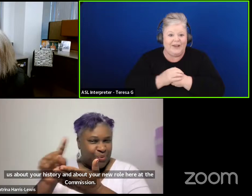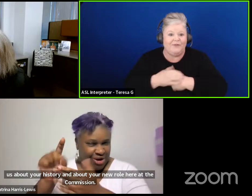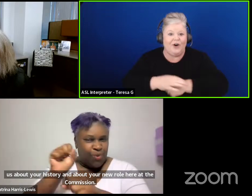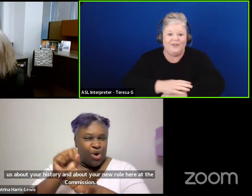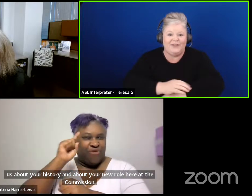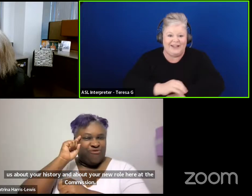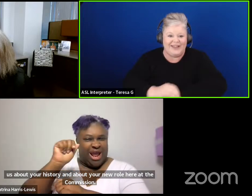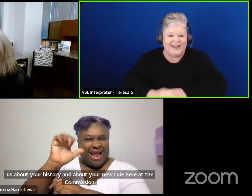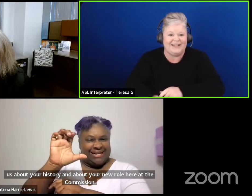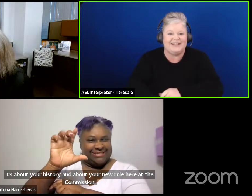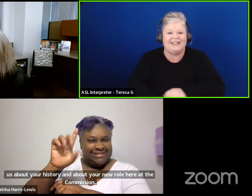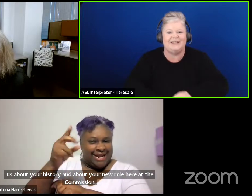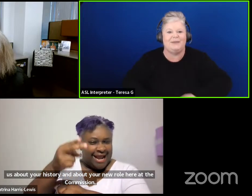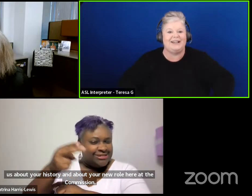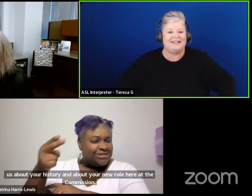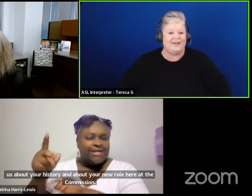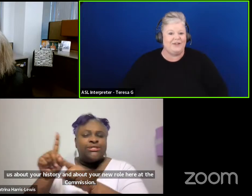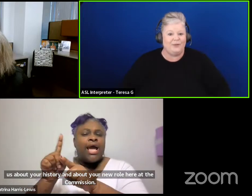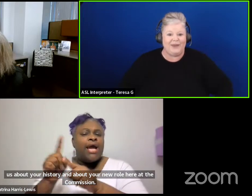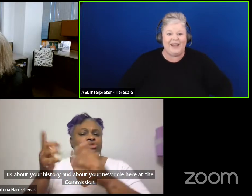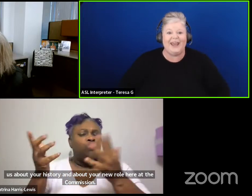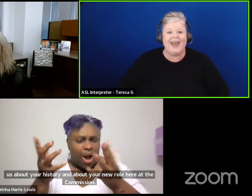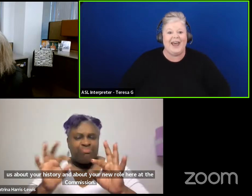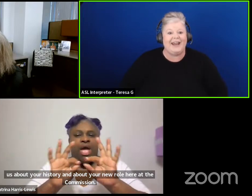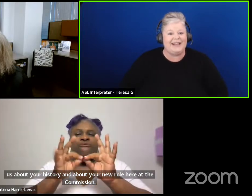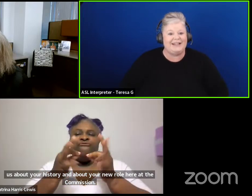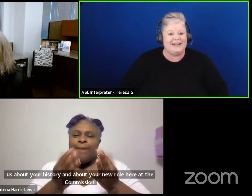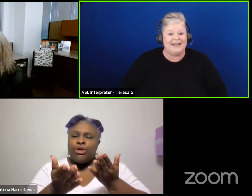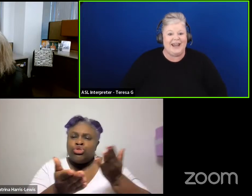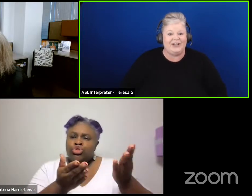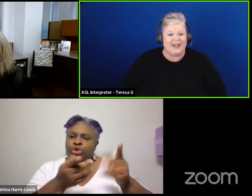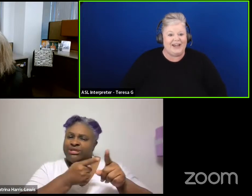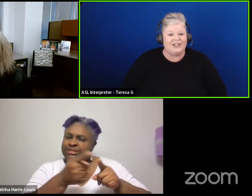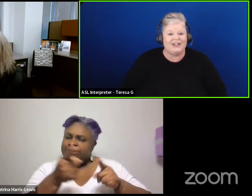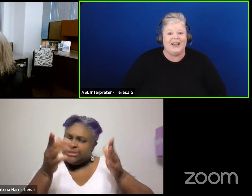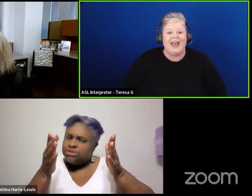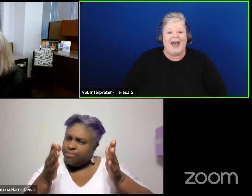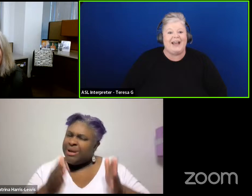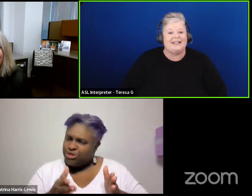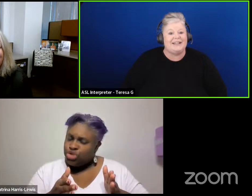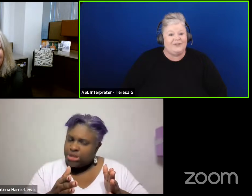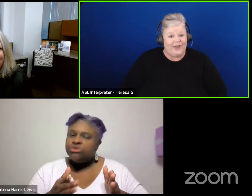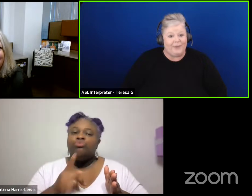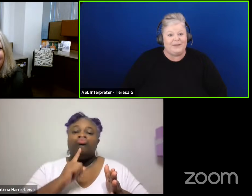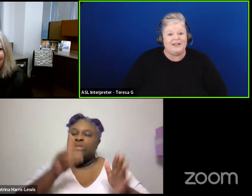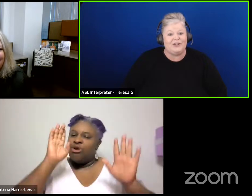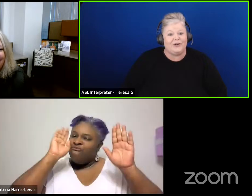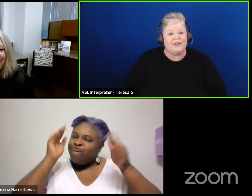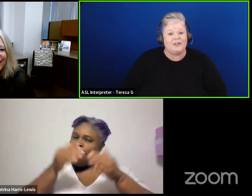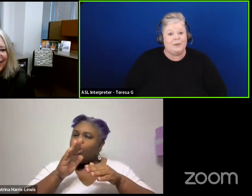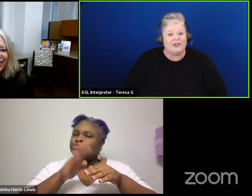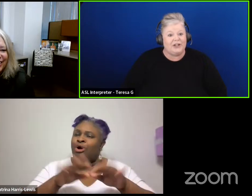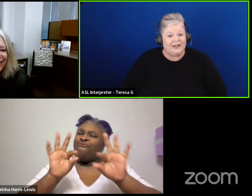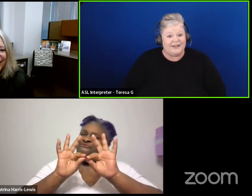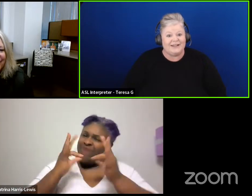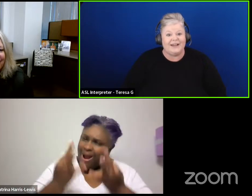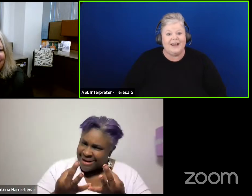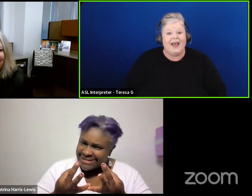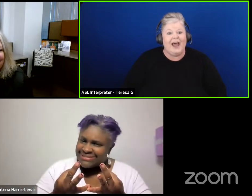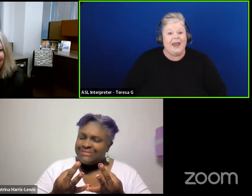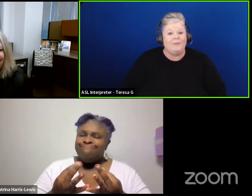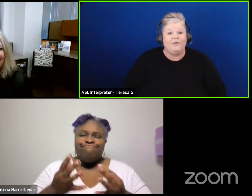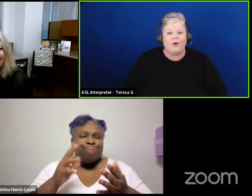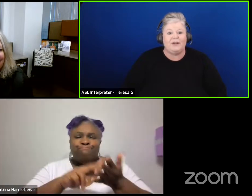to being involved in this. This is my 7th week at ACDHH as this family service